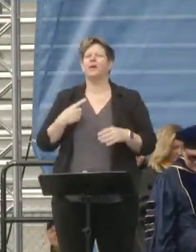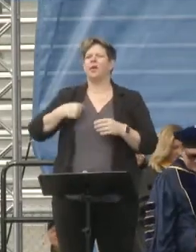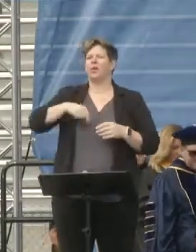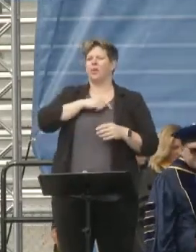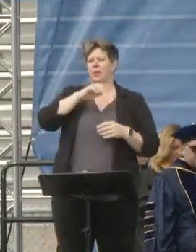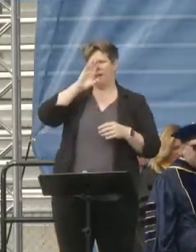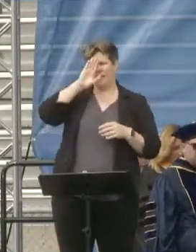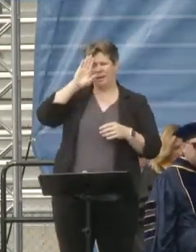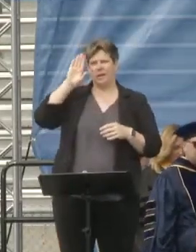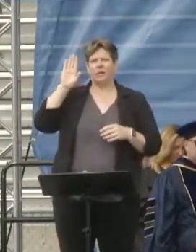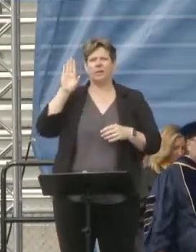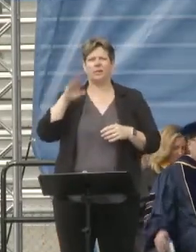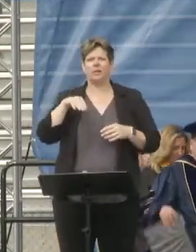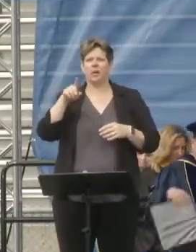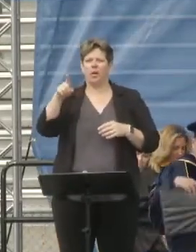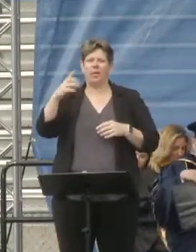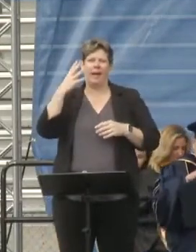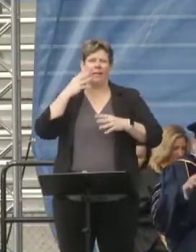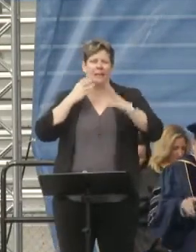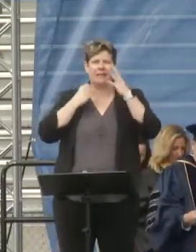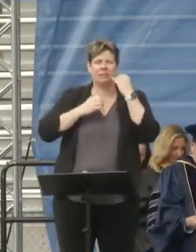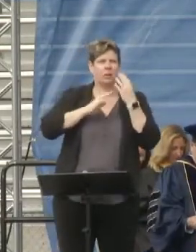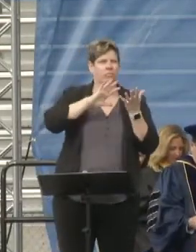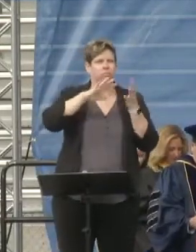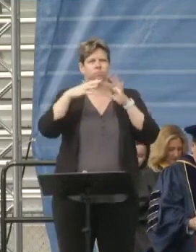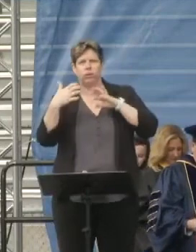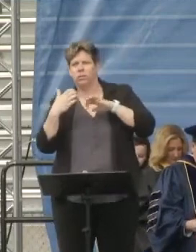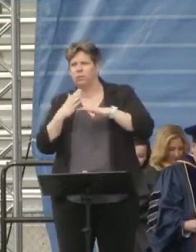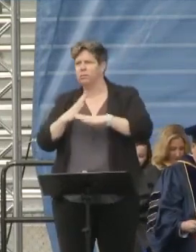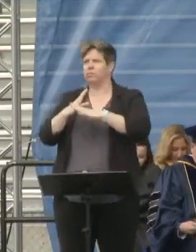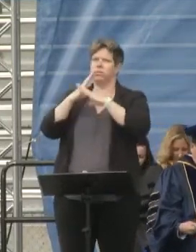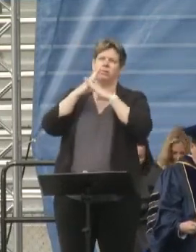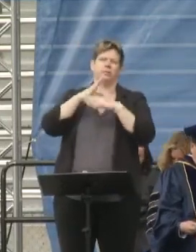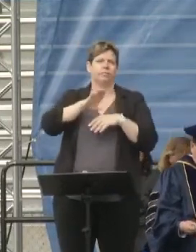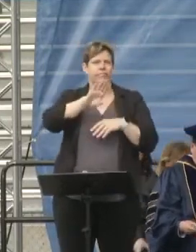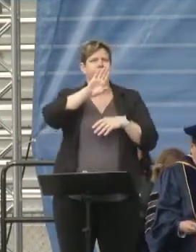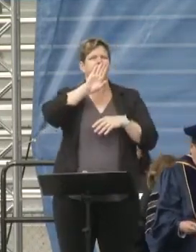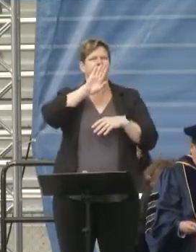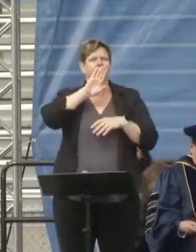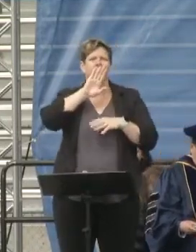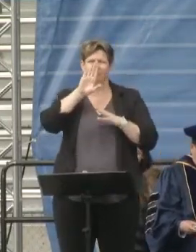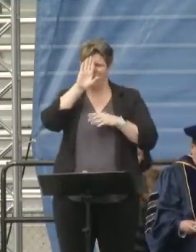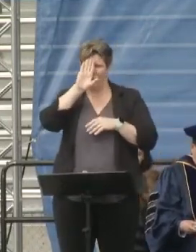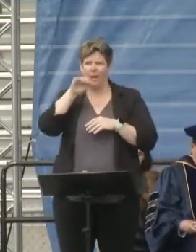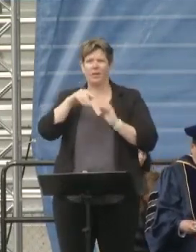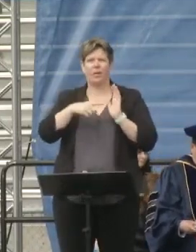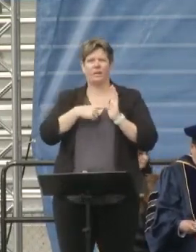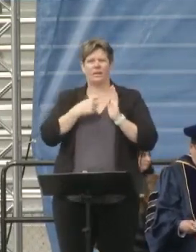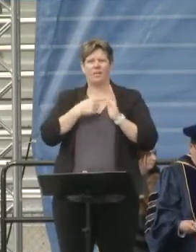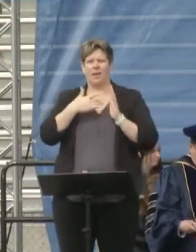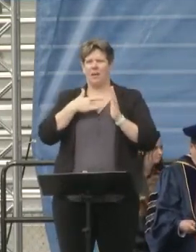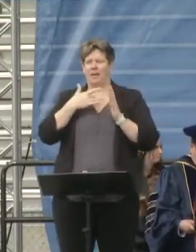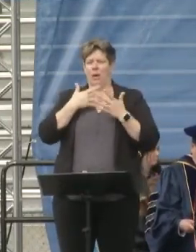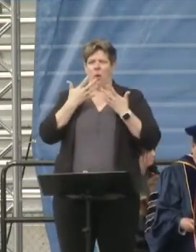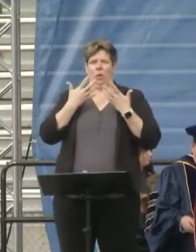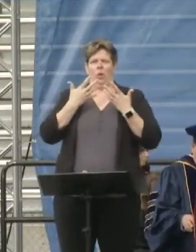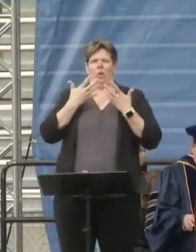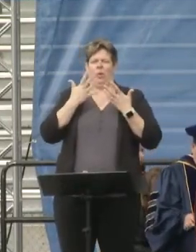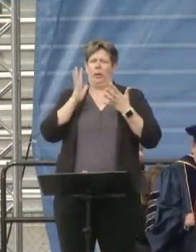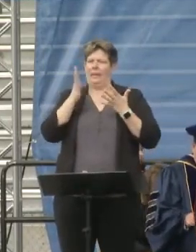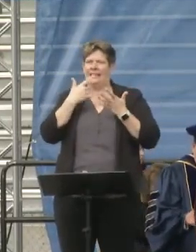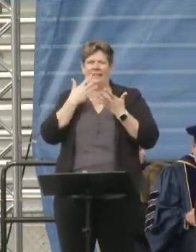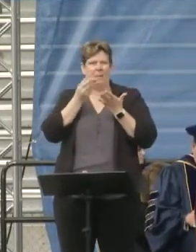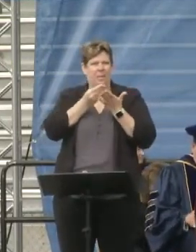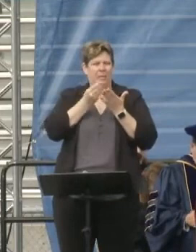your path has had disruptions, challenges, crises. I know there were times when you had to defer